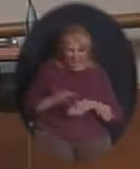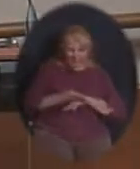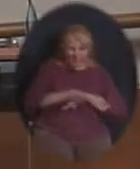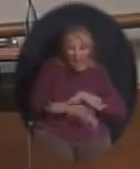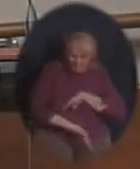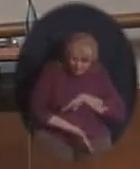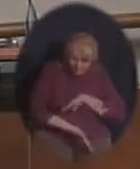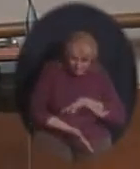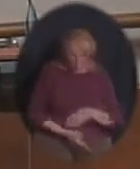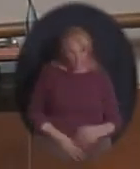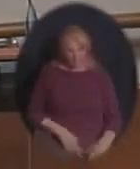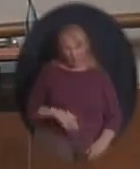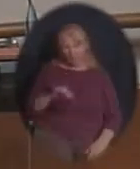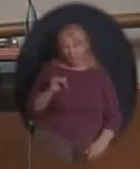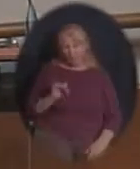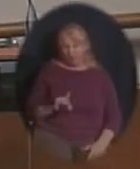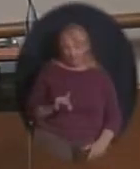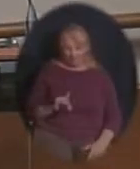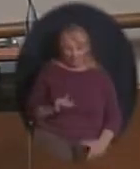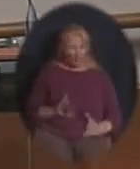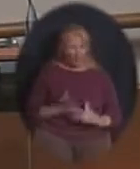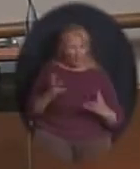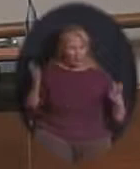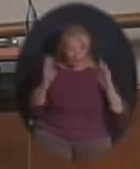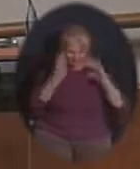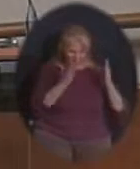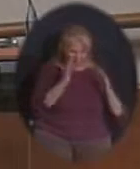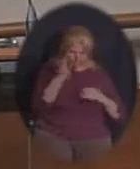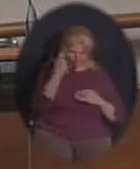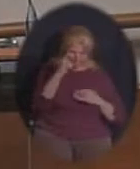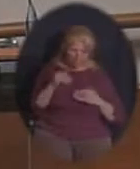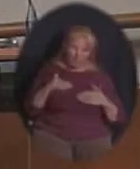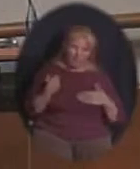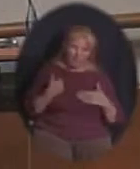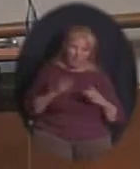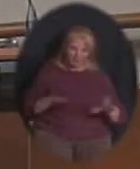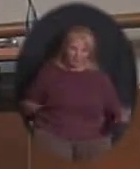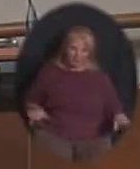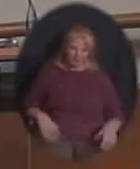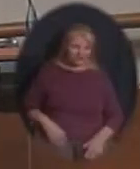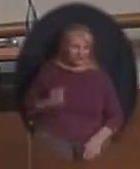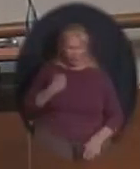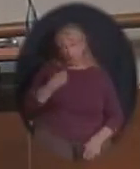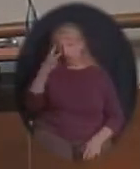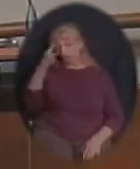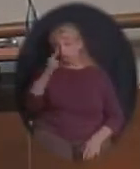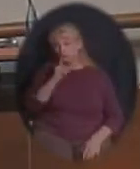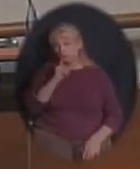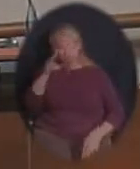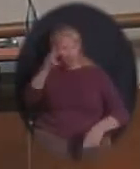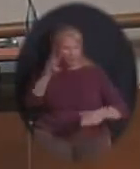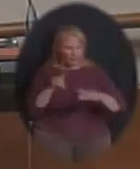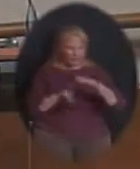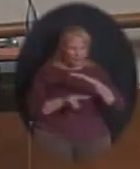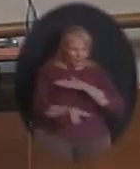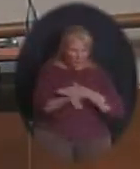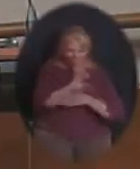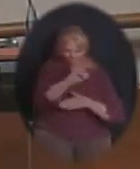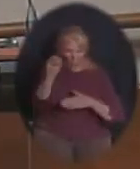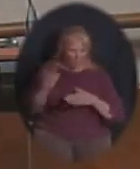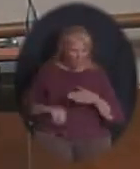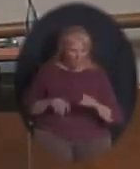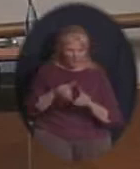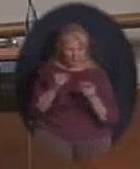recess? So I really look forward to Olathe Schools putting this in as part of our curriculum. And I think that it